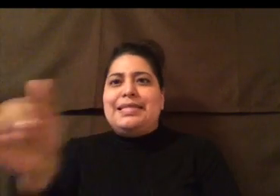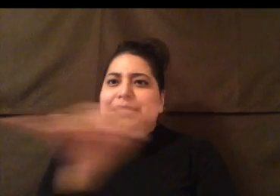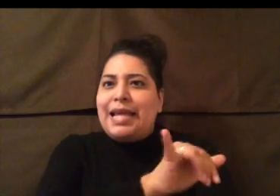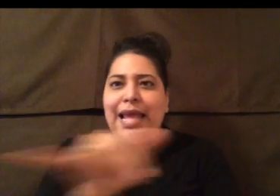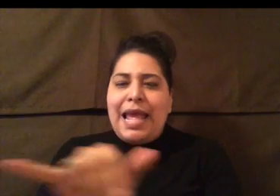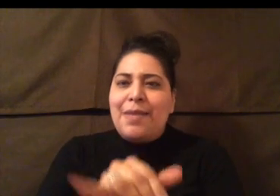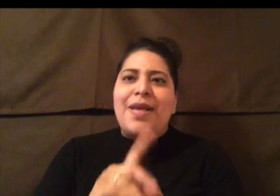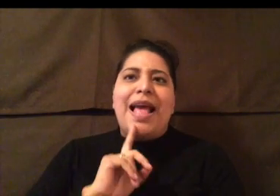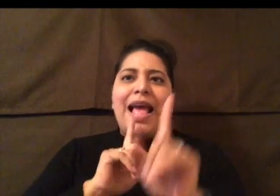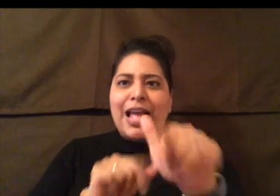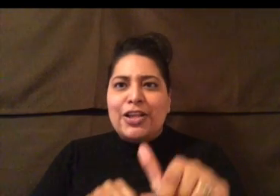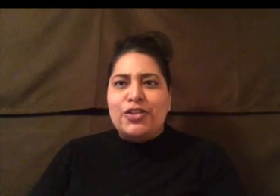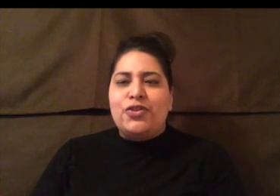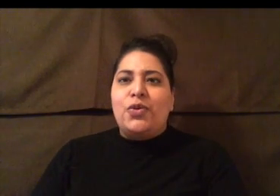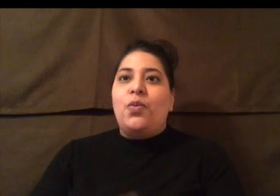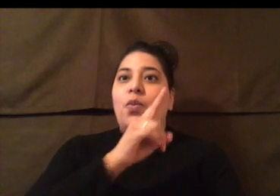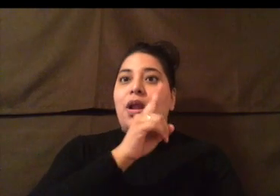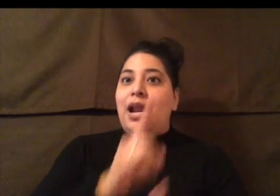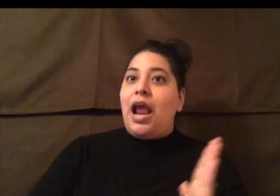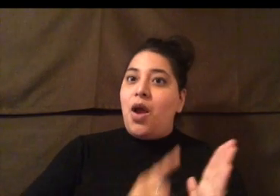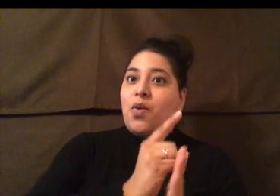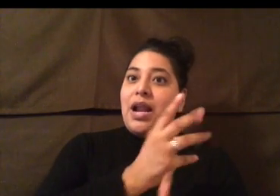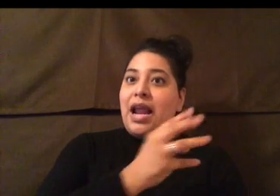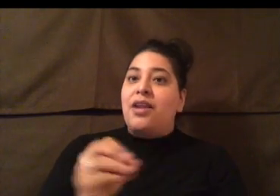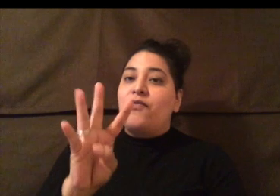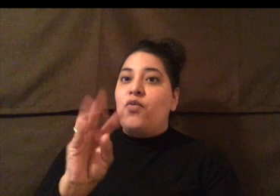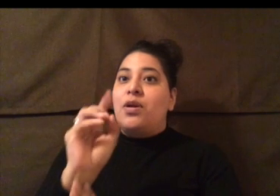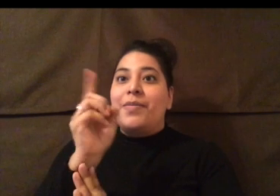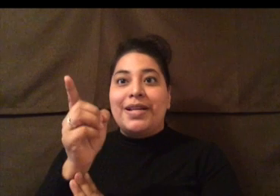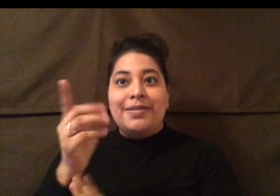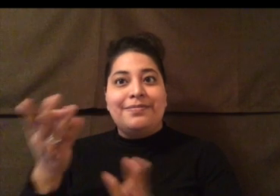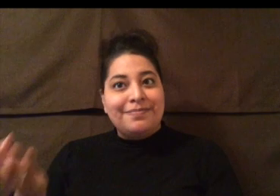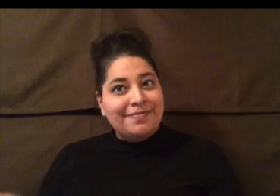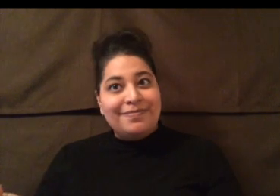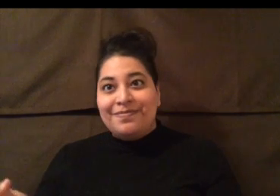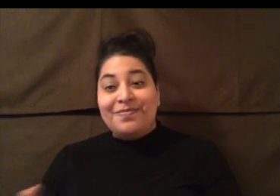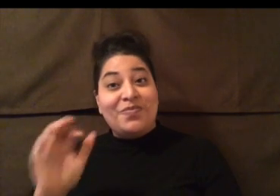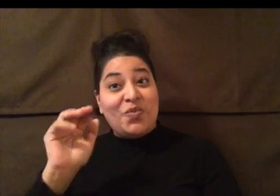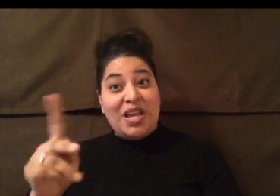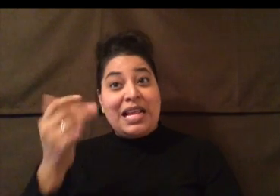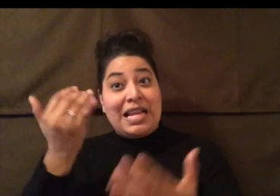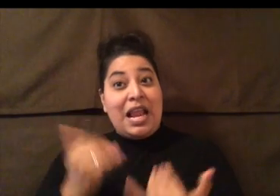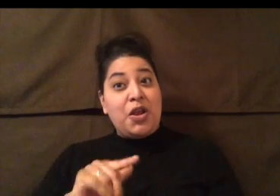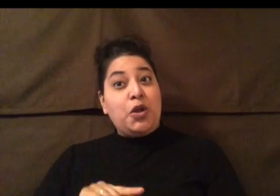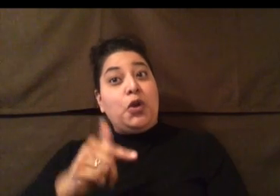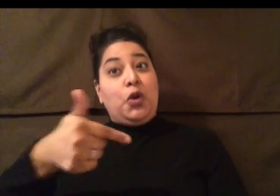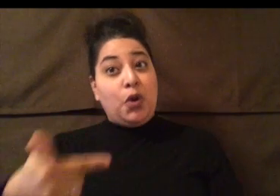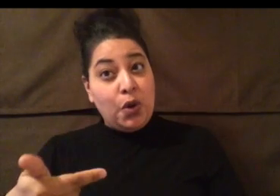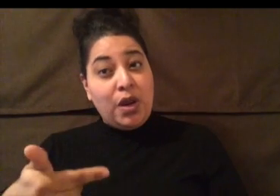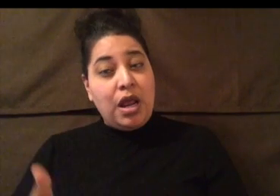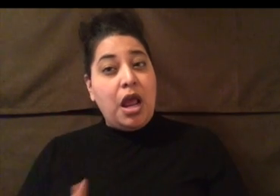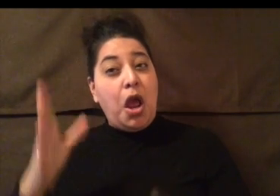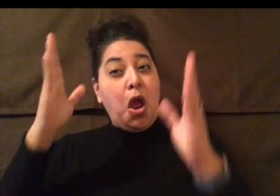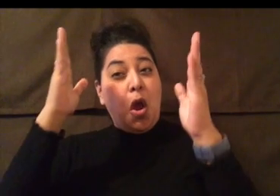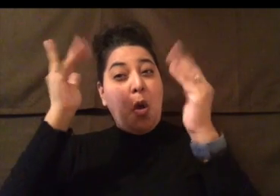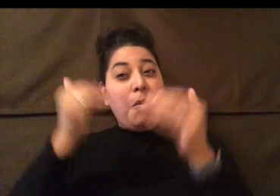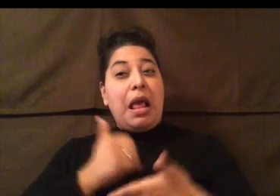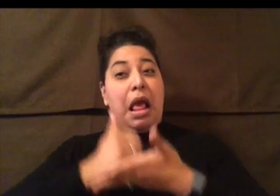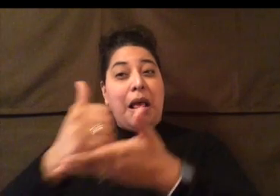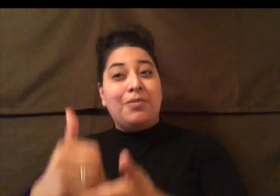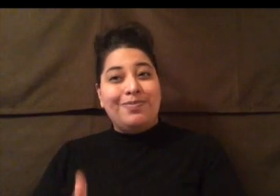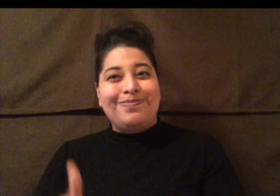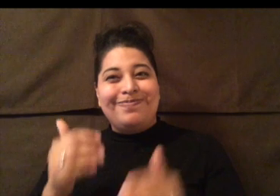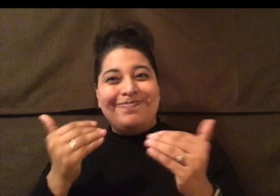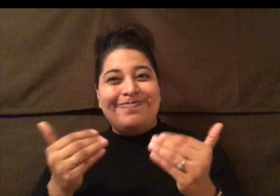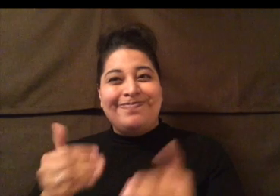And that's still going to give us our 40 minutes here. So we end up with the same amount of time, 1 hour